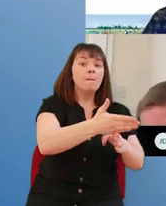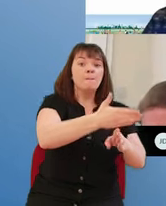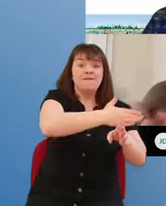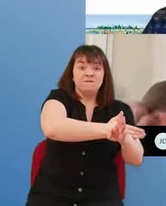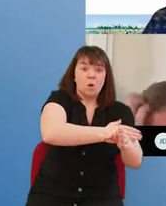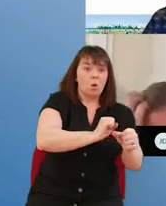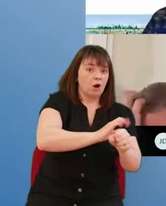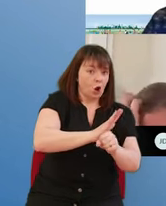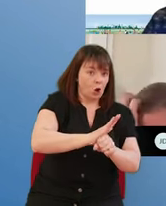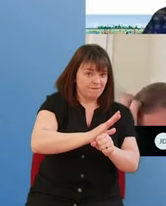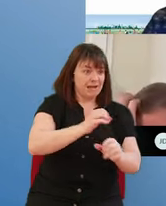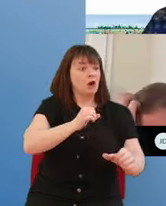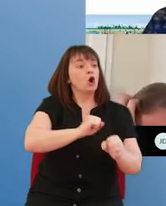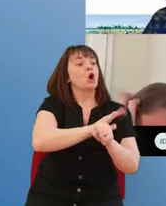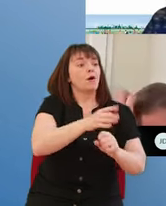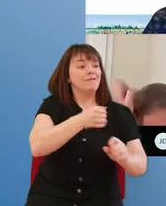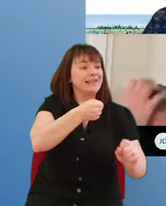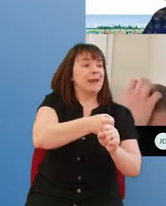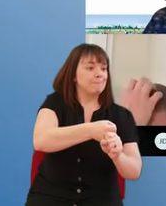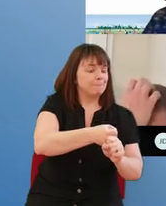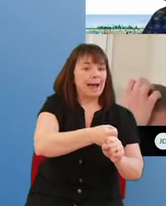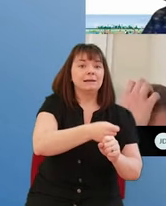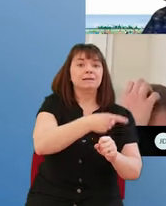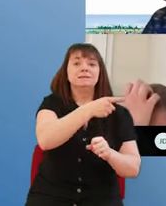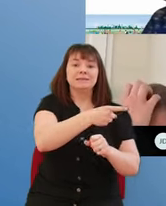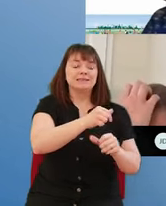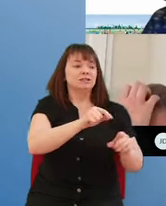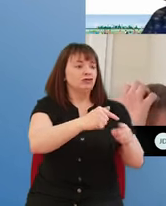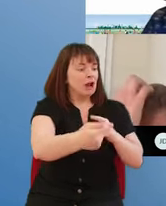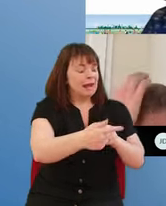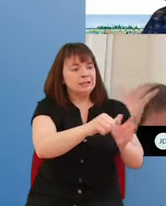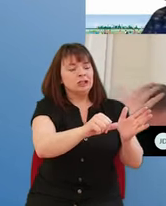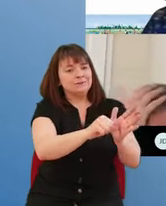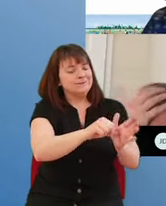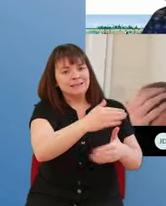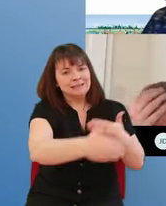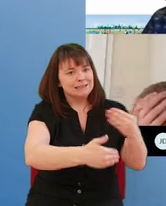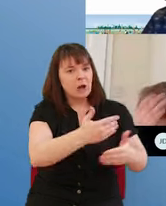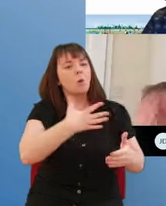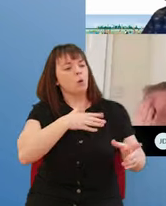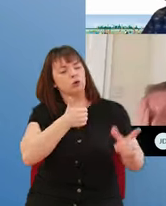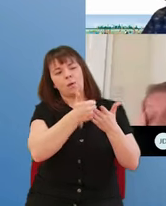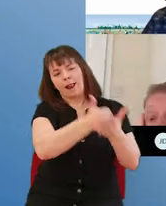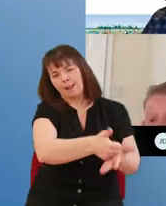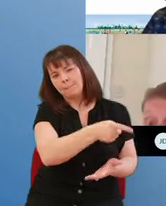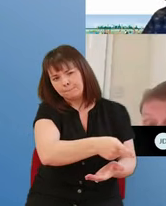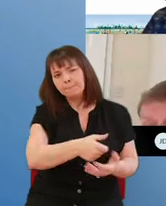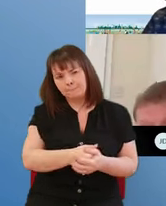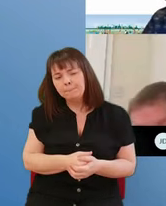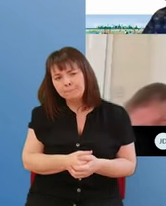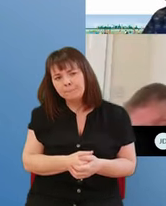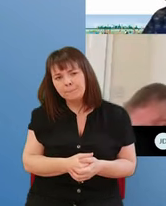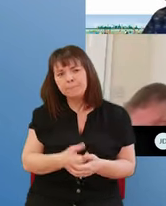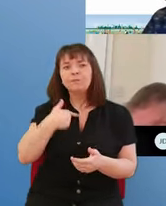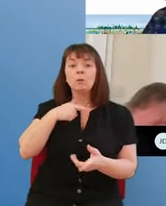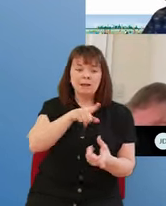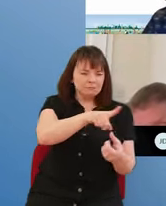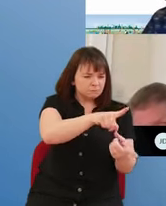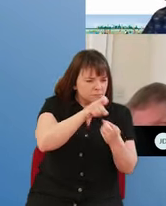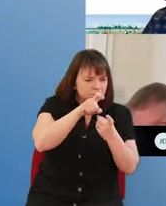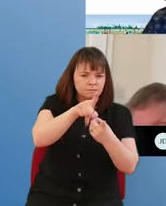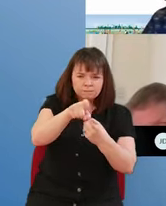data from all practices across England and Wales. We've looked at data from achievement in the quality